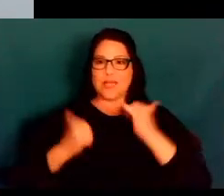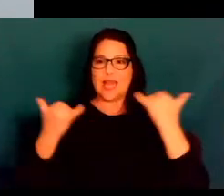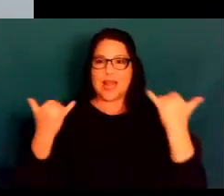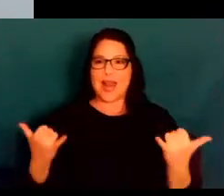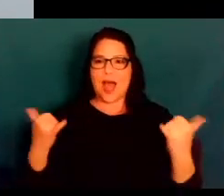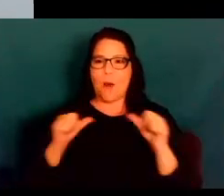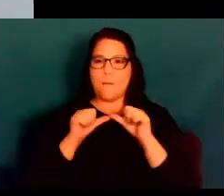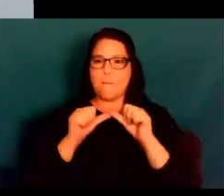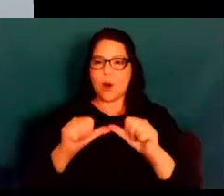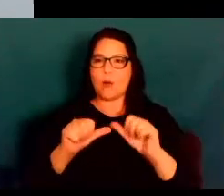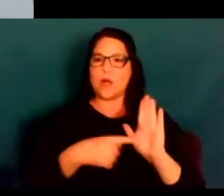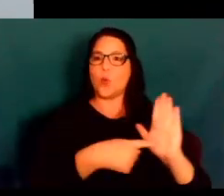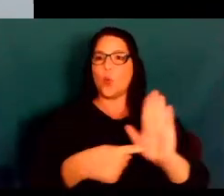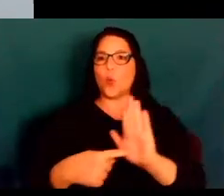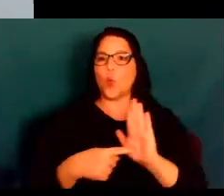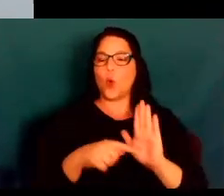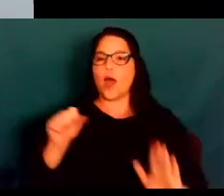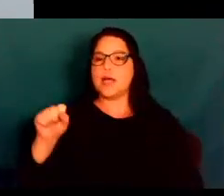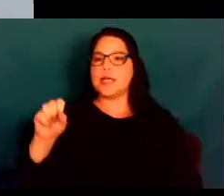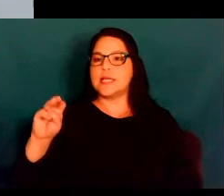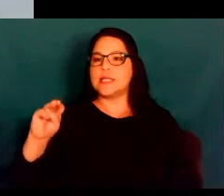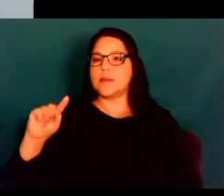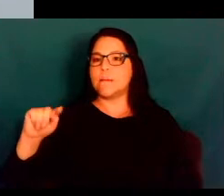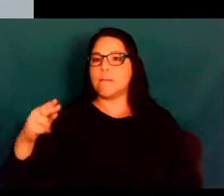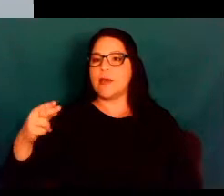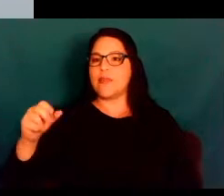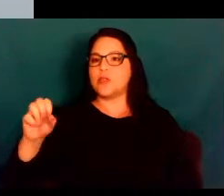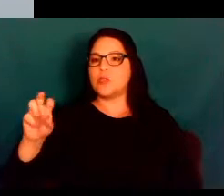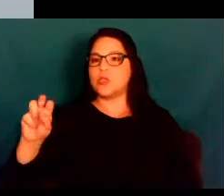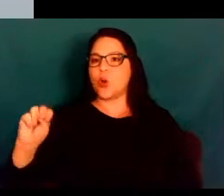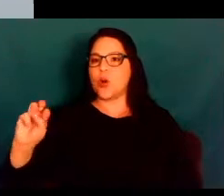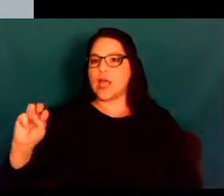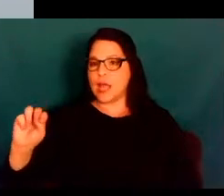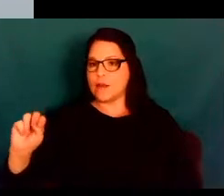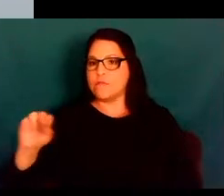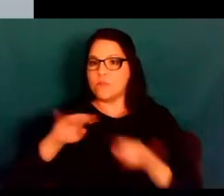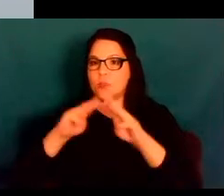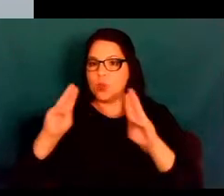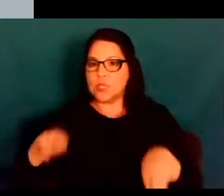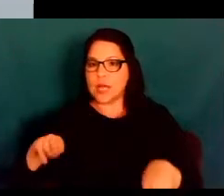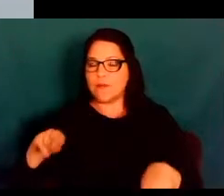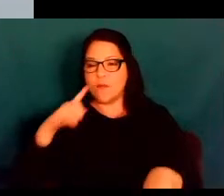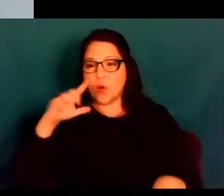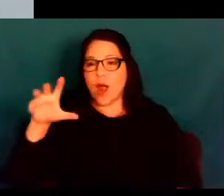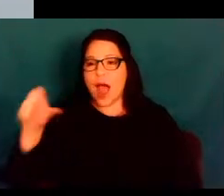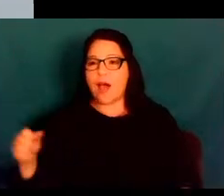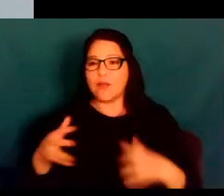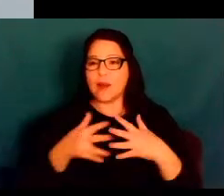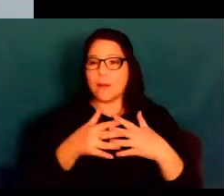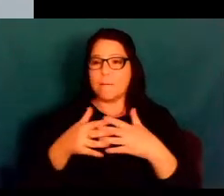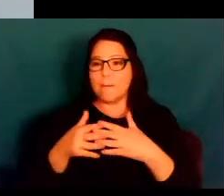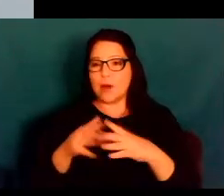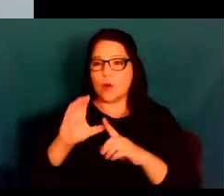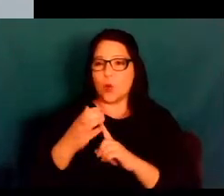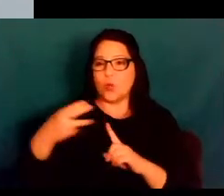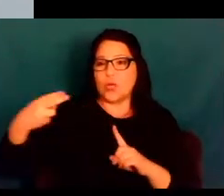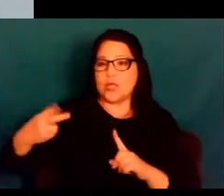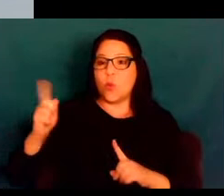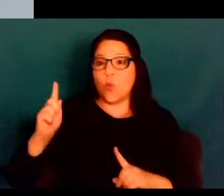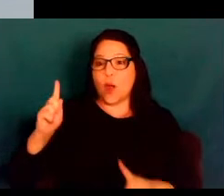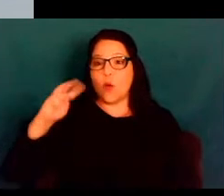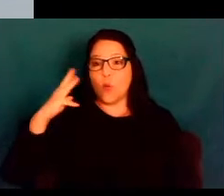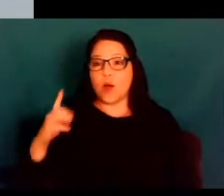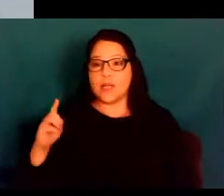on permanent display at the Smithsonian National Museum of African American History and Culture in Washington, D.C.